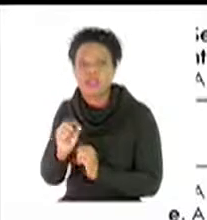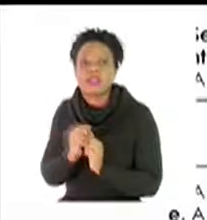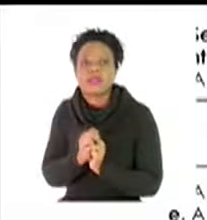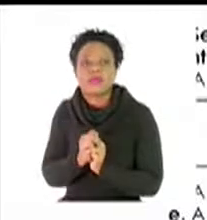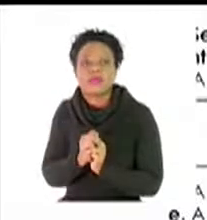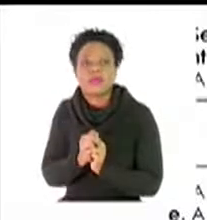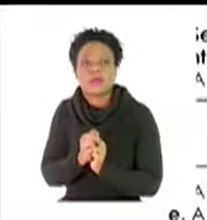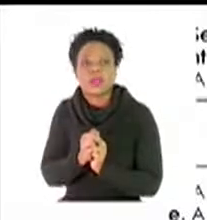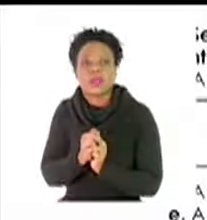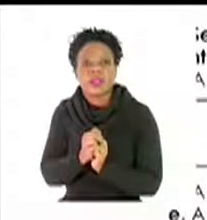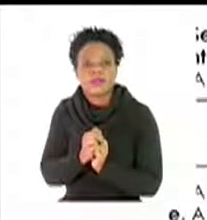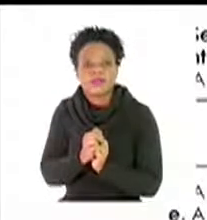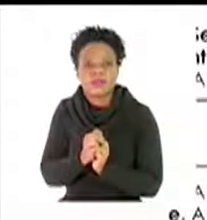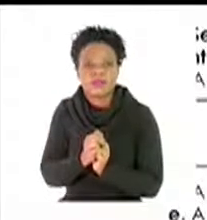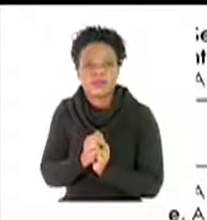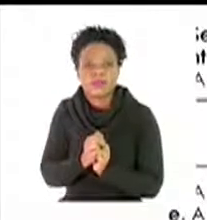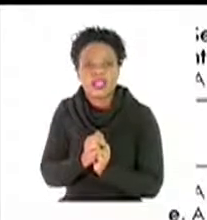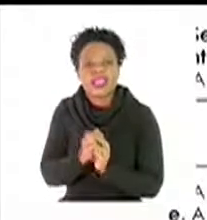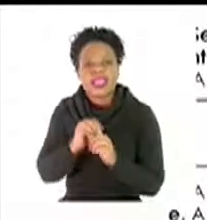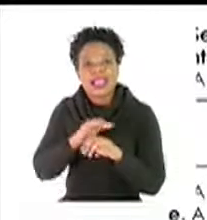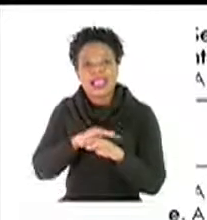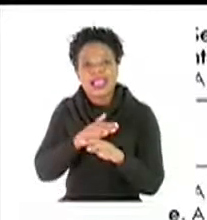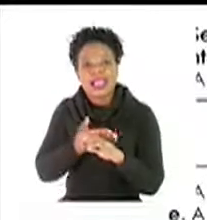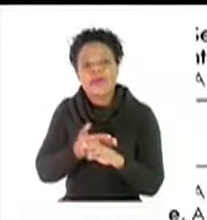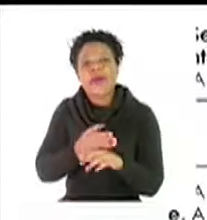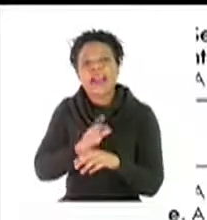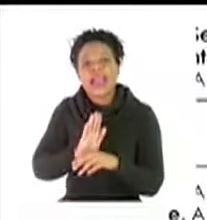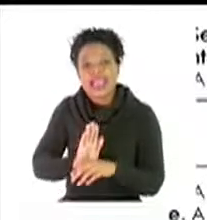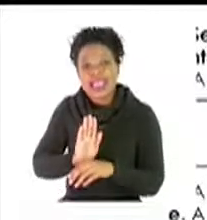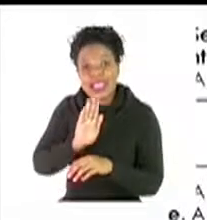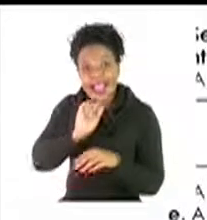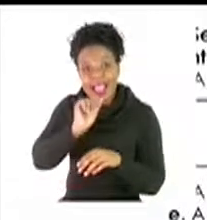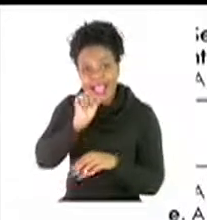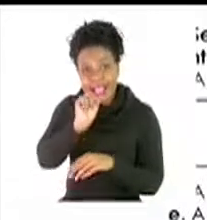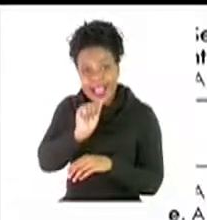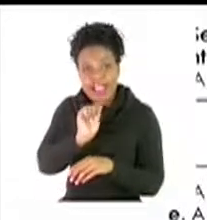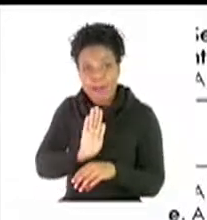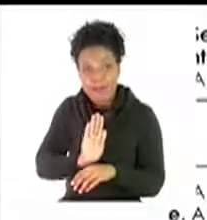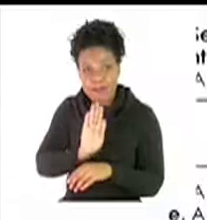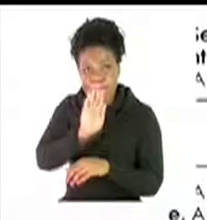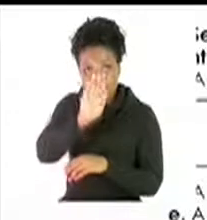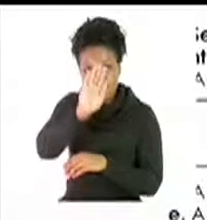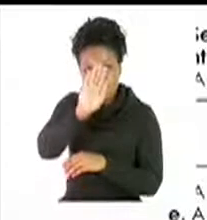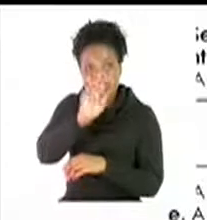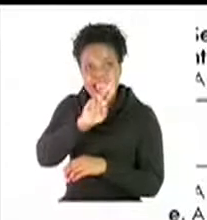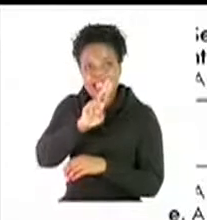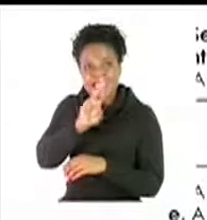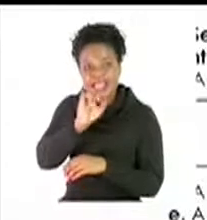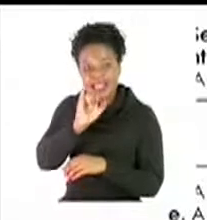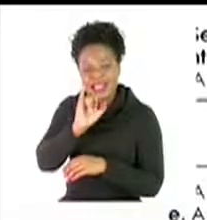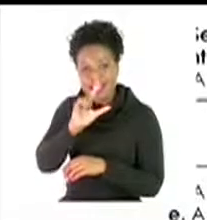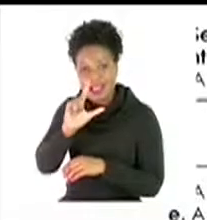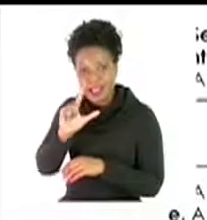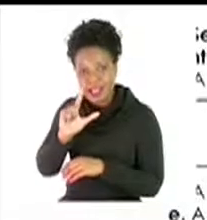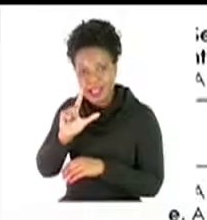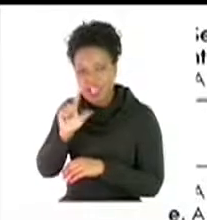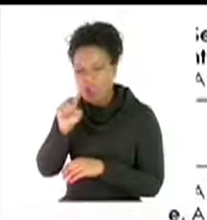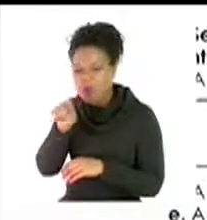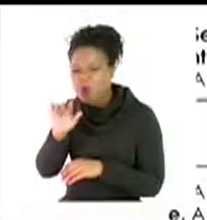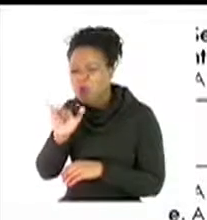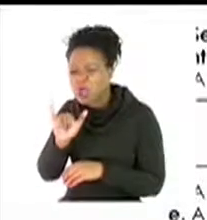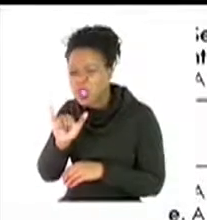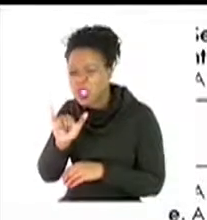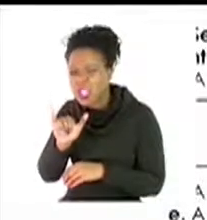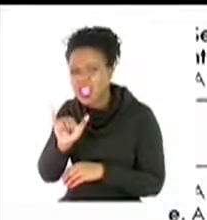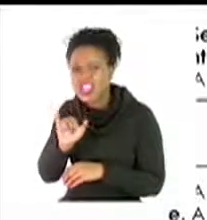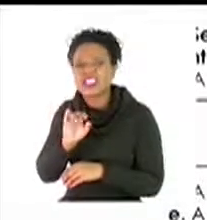or booklet? The answer should be booklet, meaning a small book. So you continue with